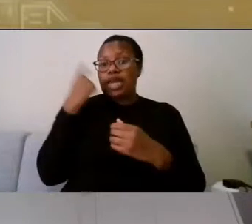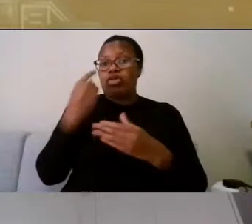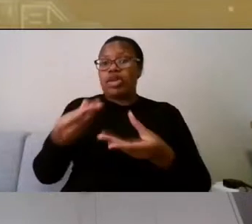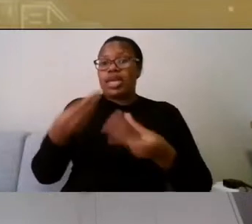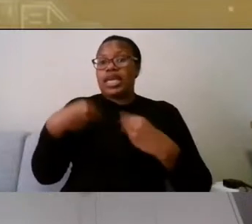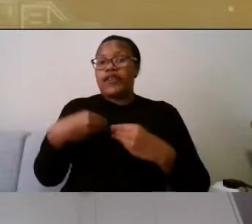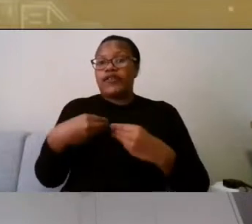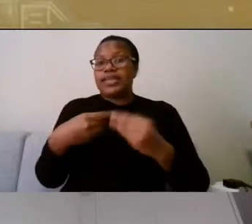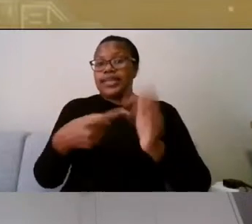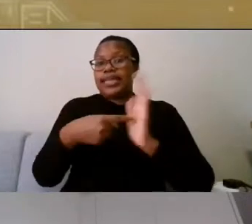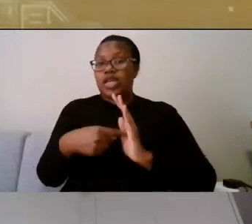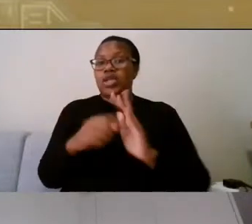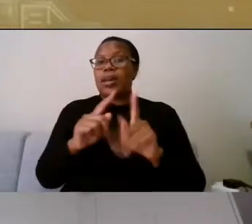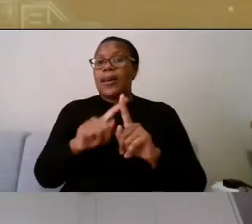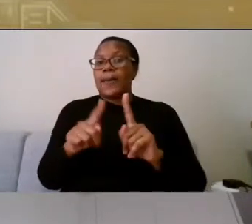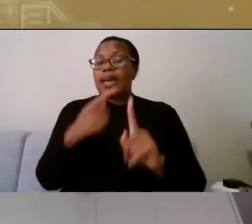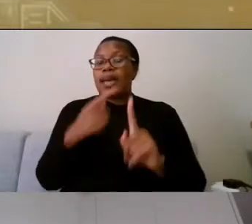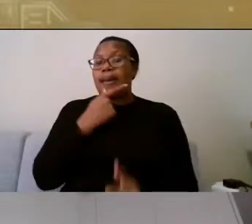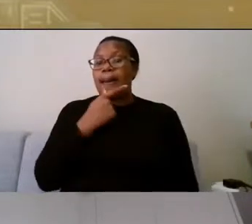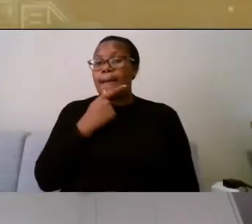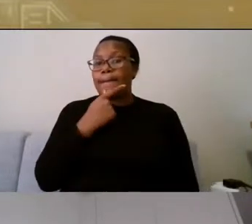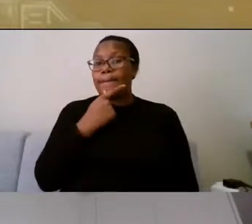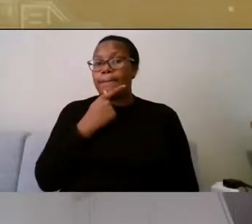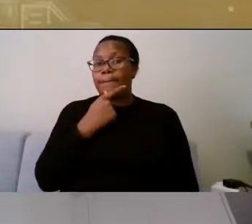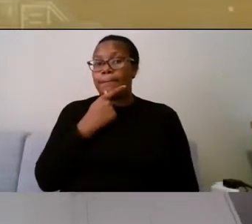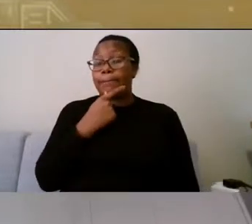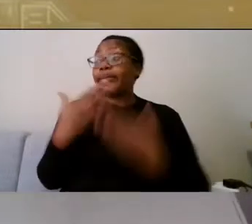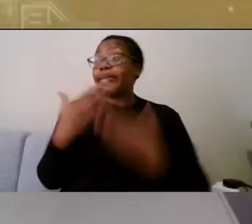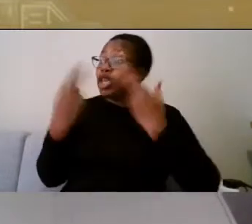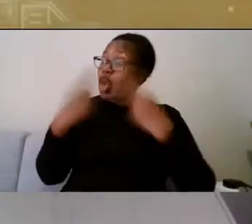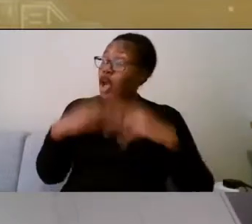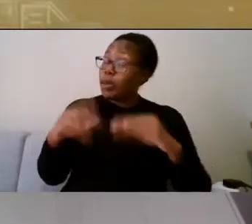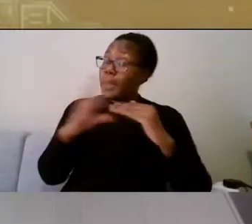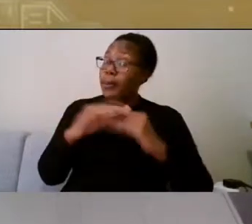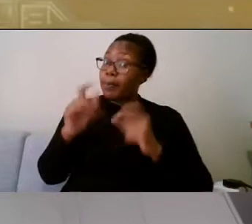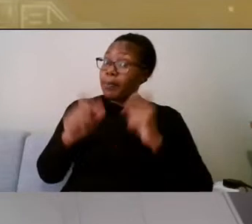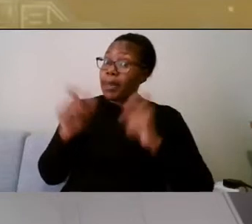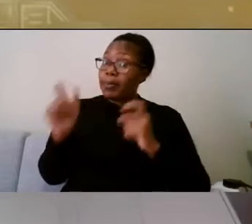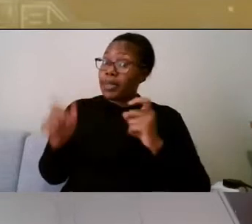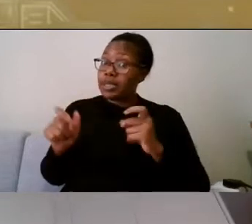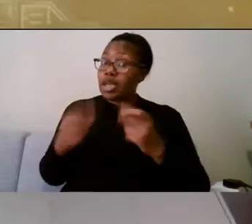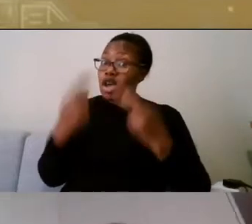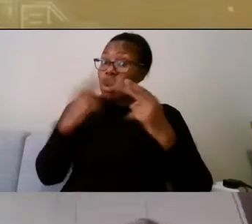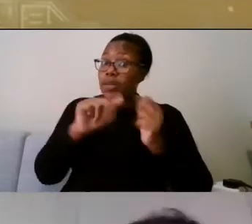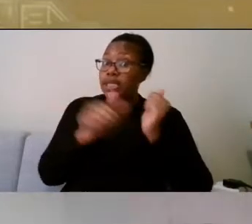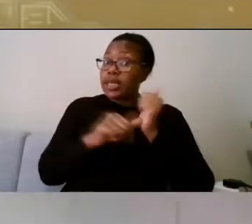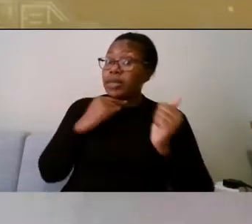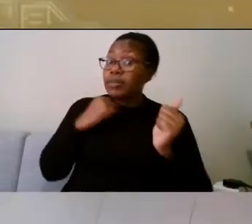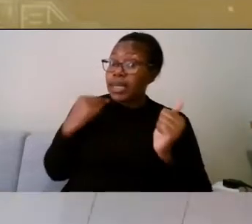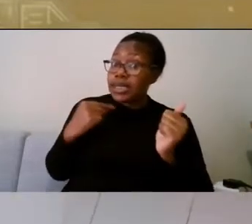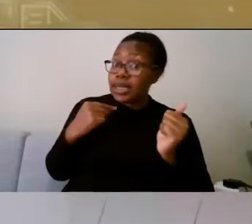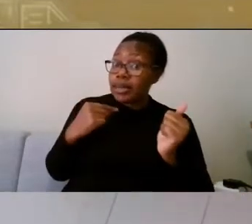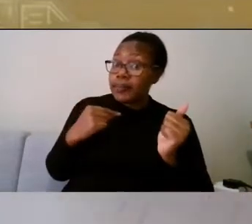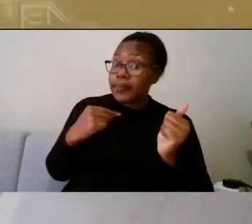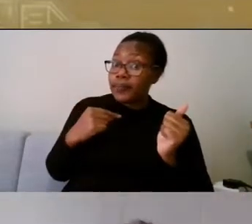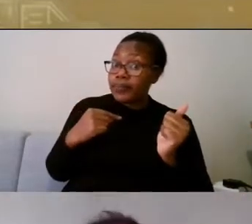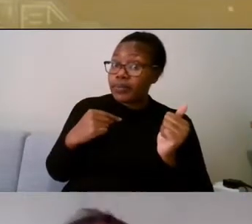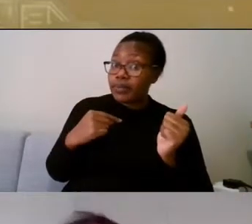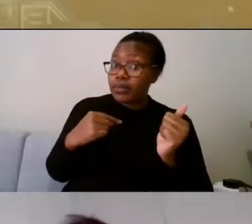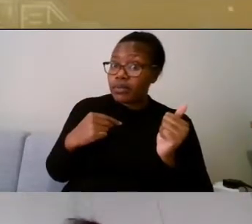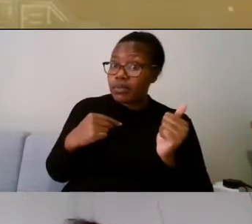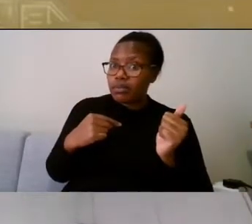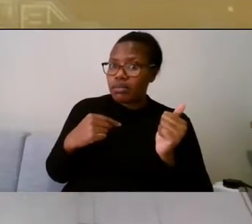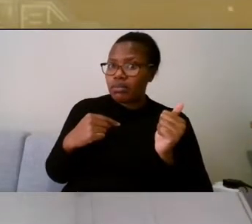But thank you, members, for those questions. Honorable Deputy Minister, let me hand over to you. Yeah, I think